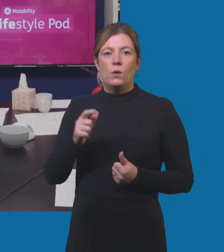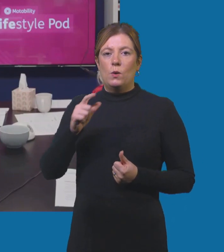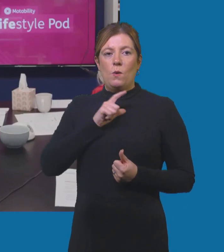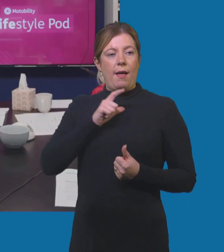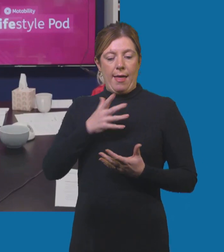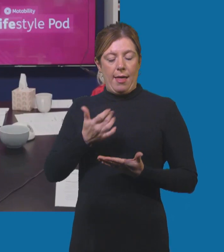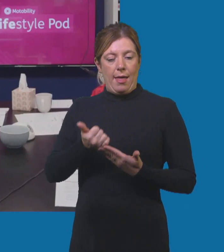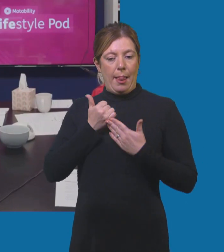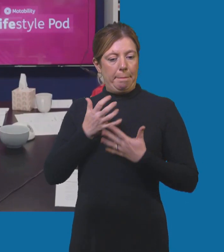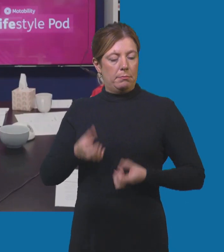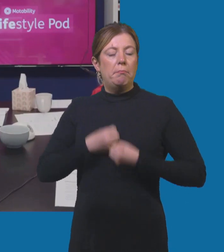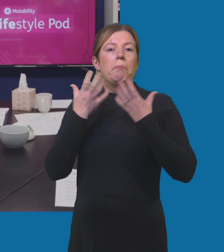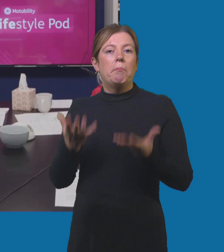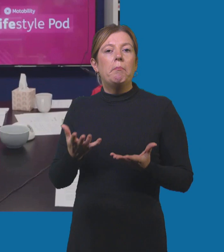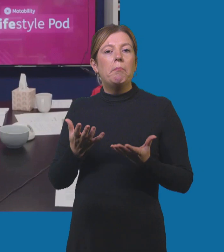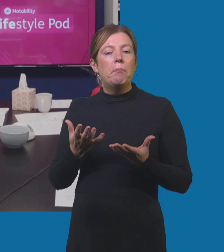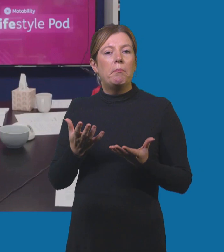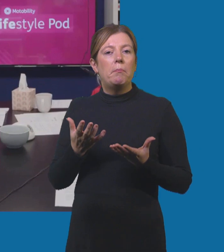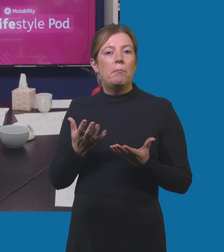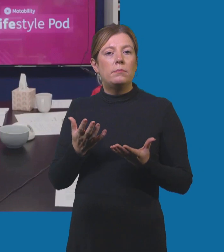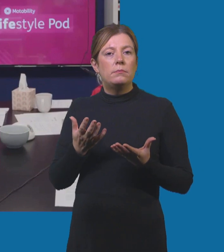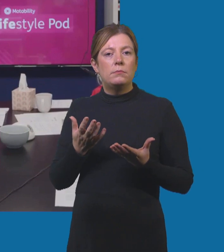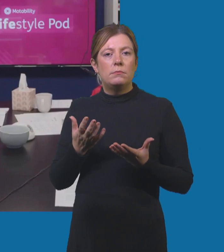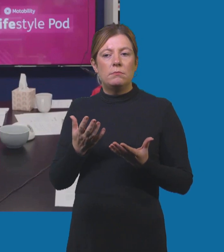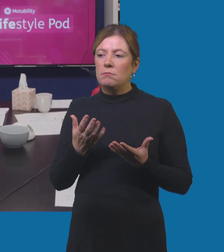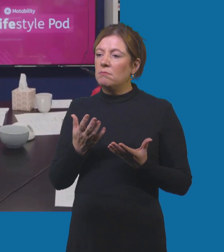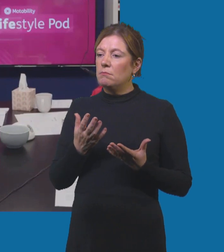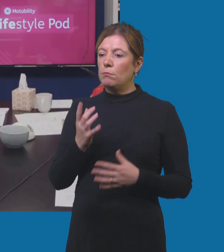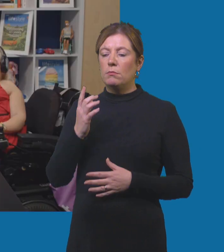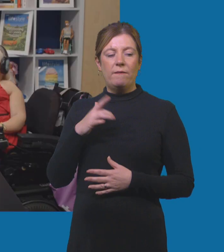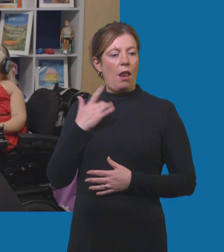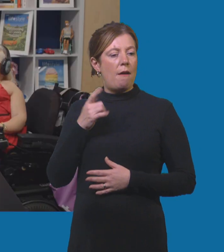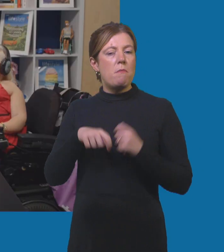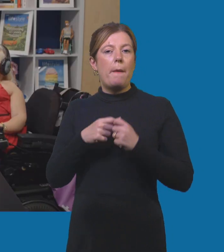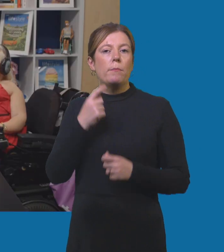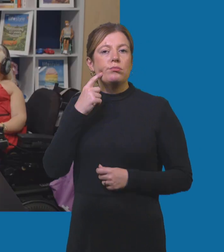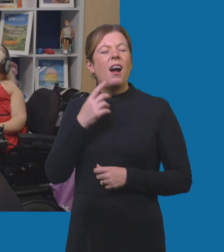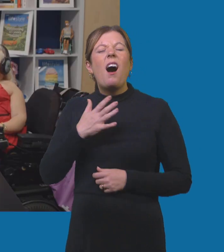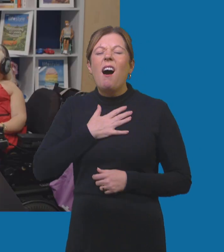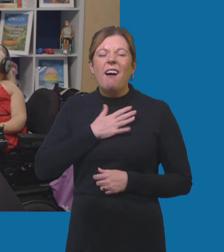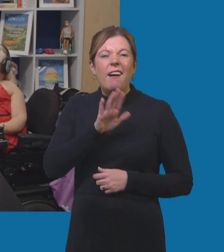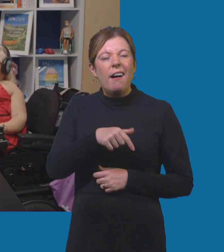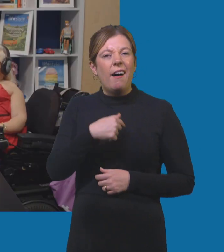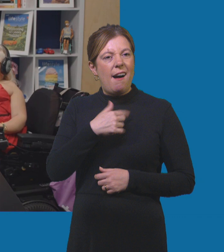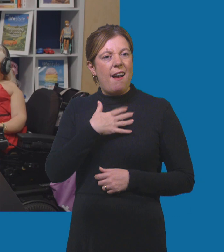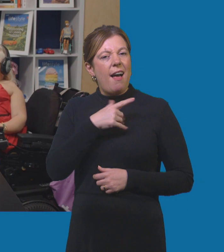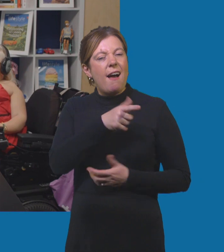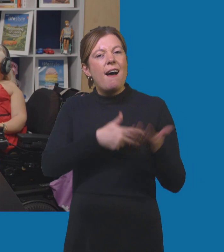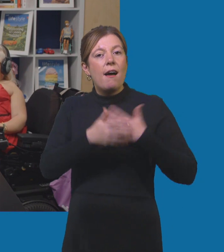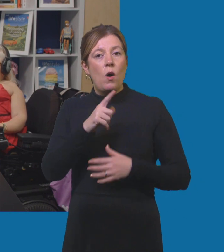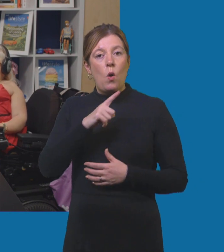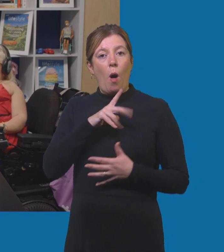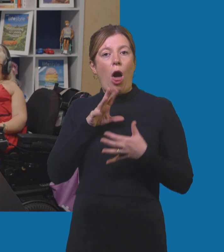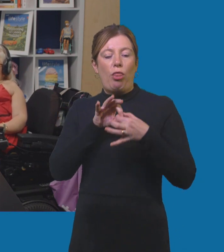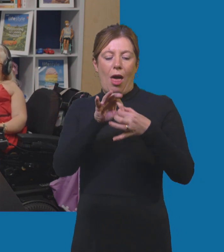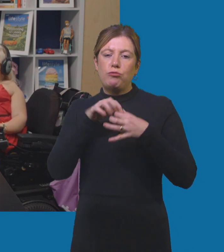And, once you work out and you put a good session, everything else seems easy. I love that because I think, conventional therapy can